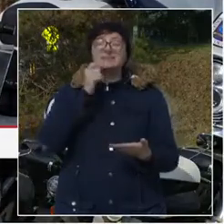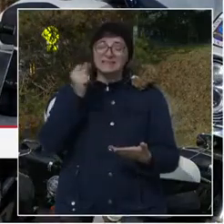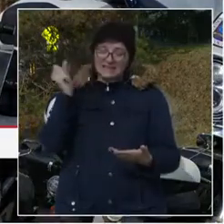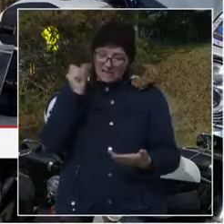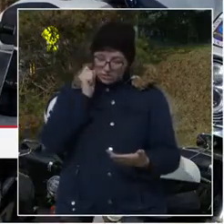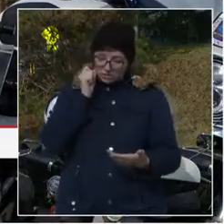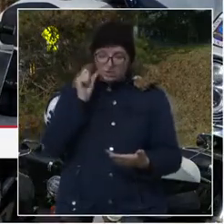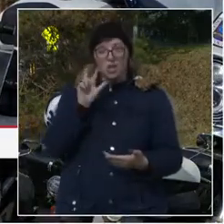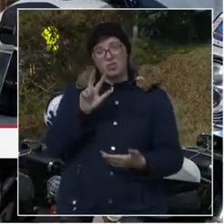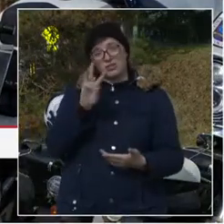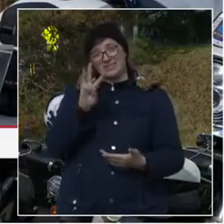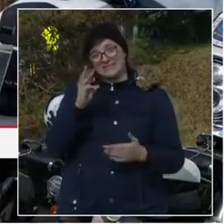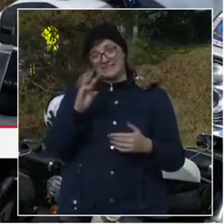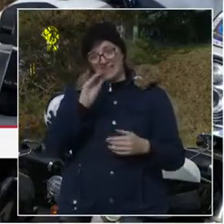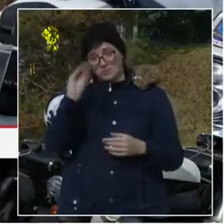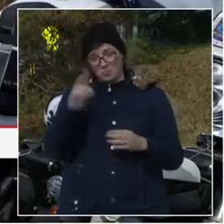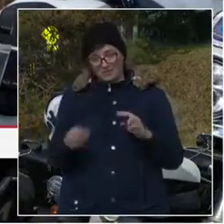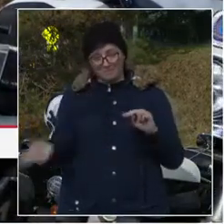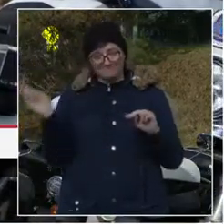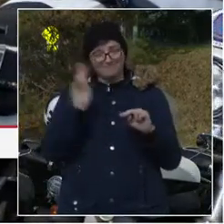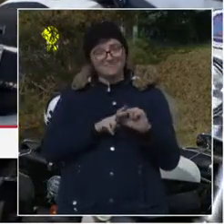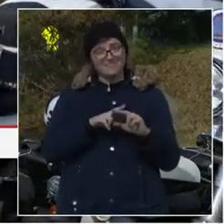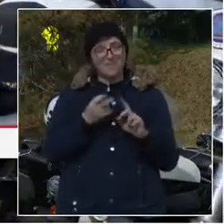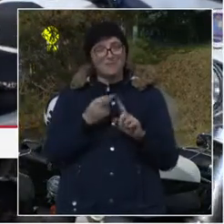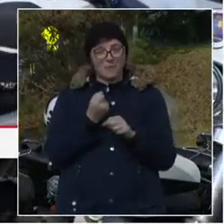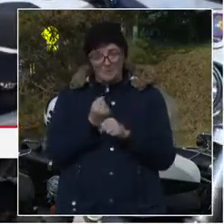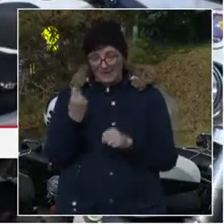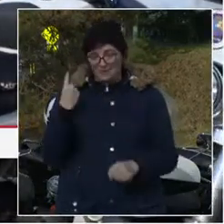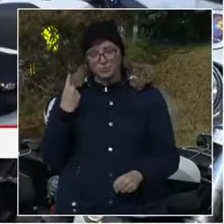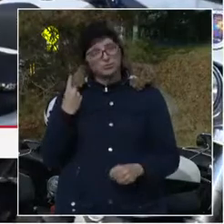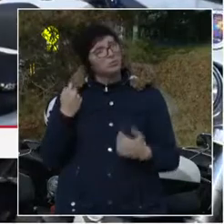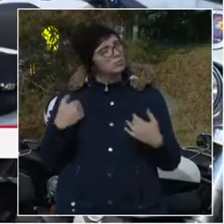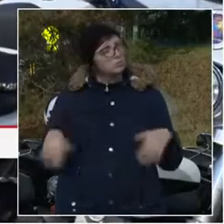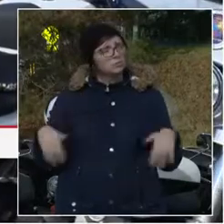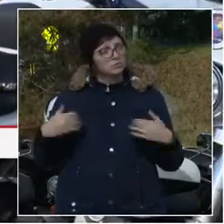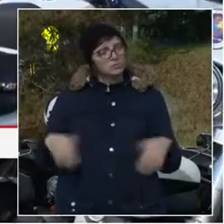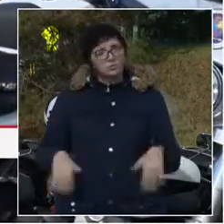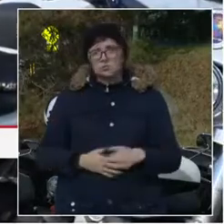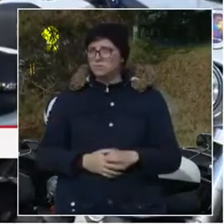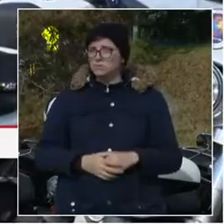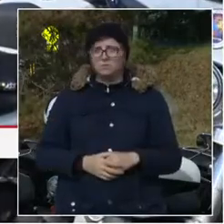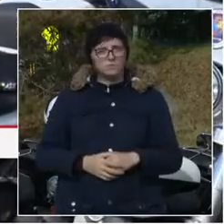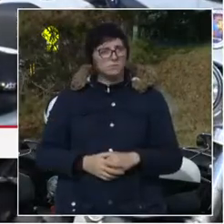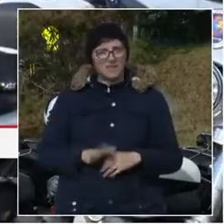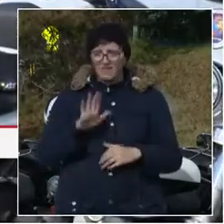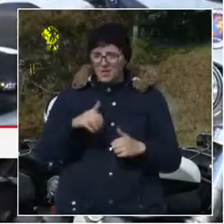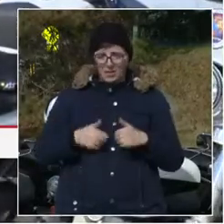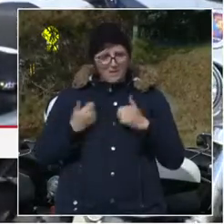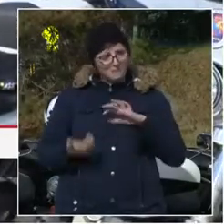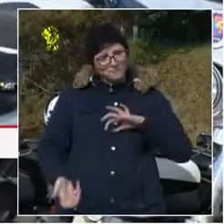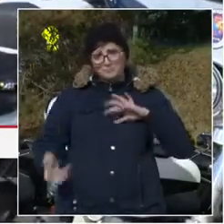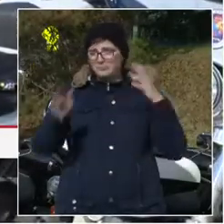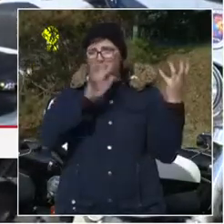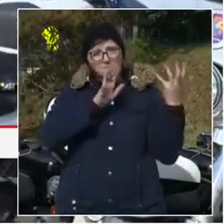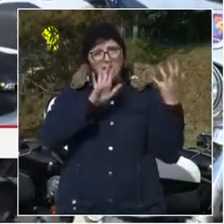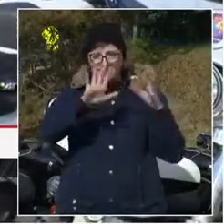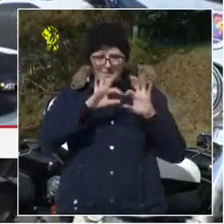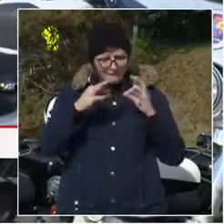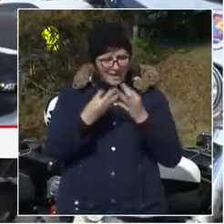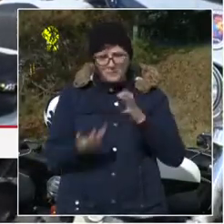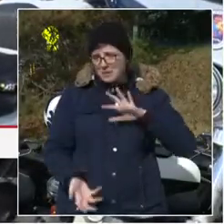That's a 36% increase over the same period in 2021. Shattered lives and shattered